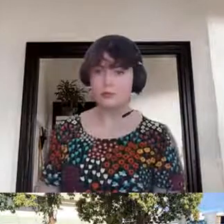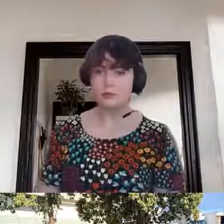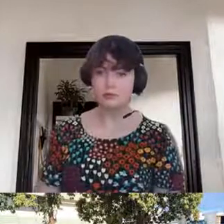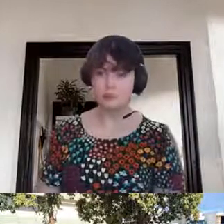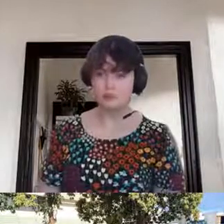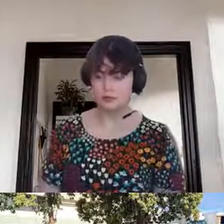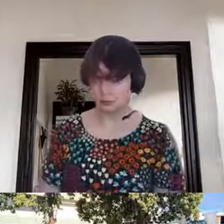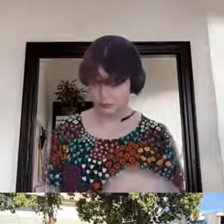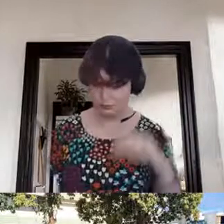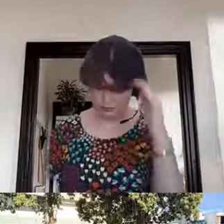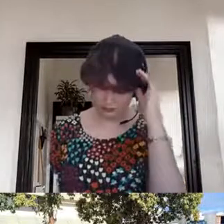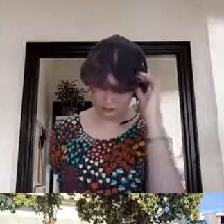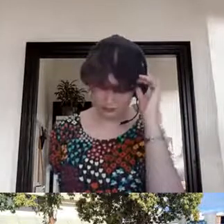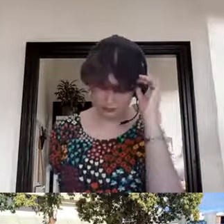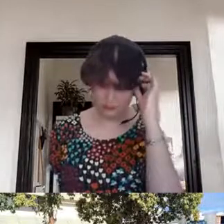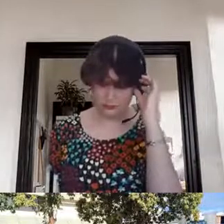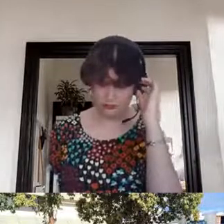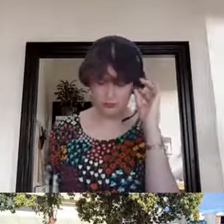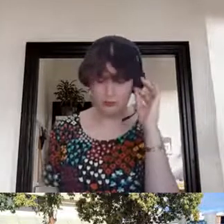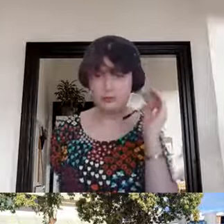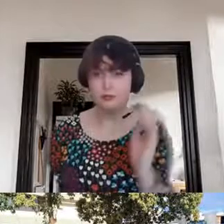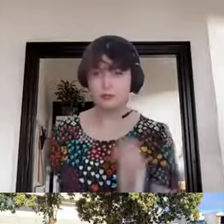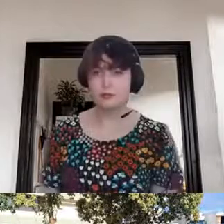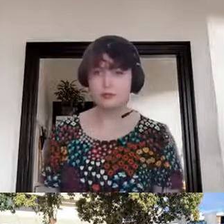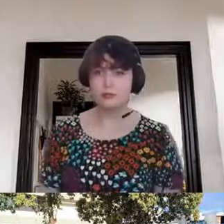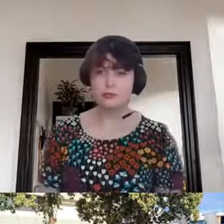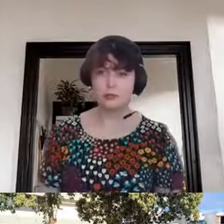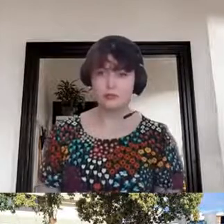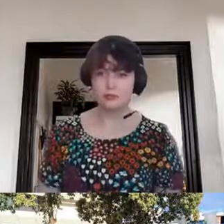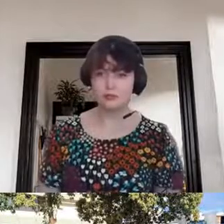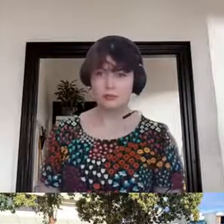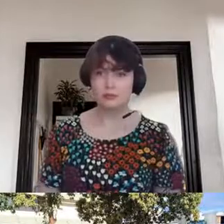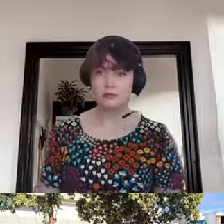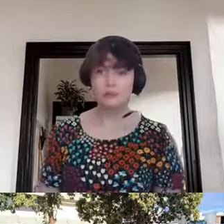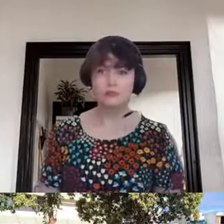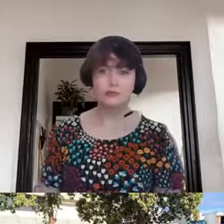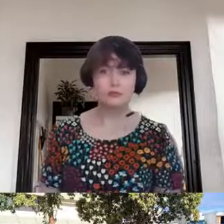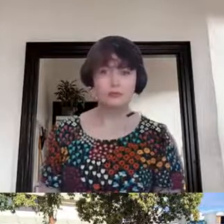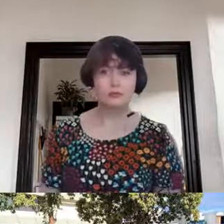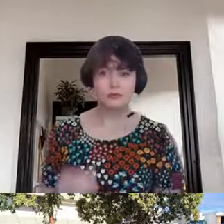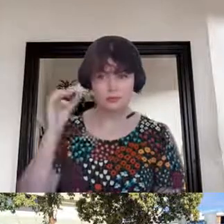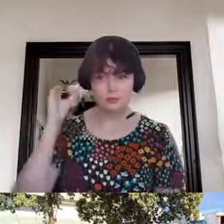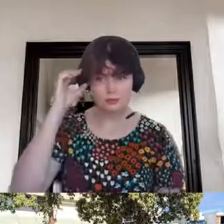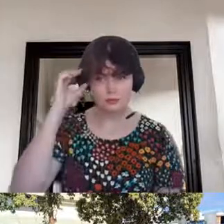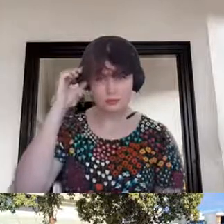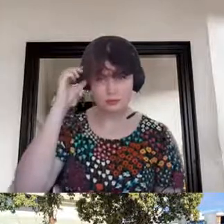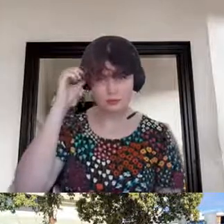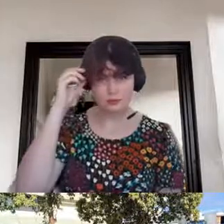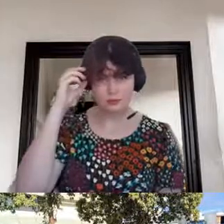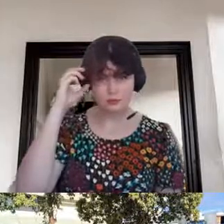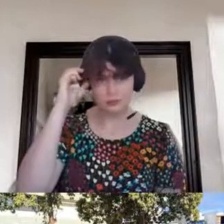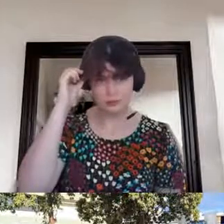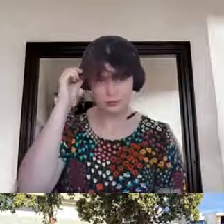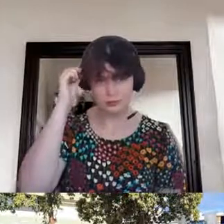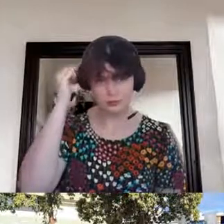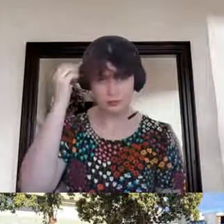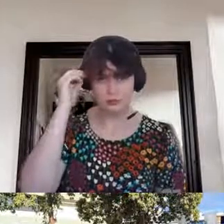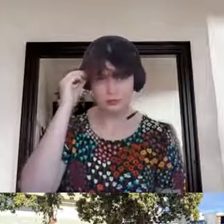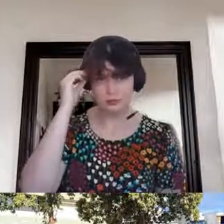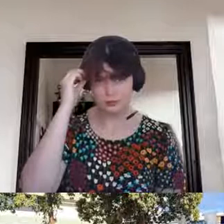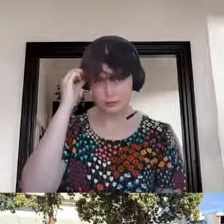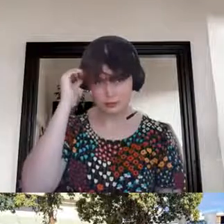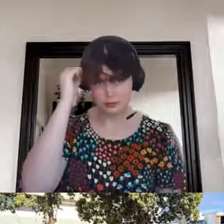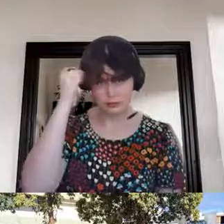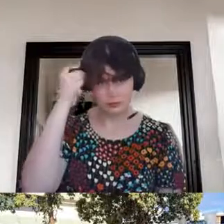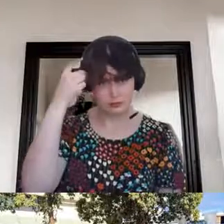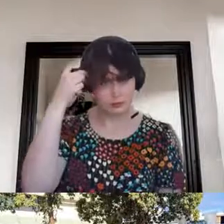a microgrid on farm, and we would love for him to tell you about his latest adventures. Go right ahead. Well, first of